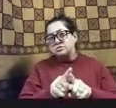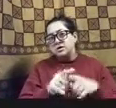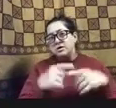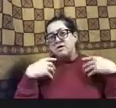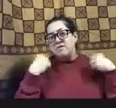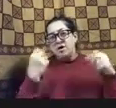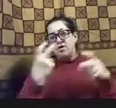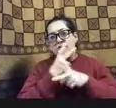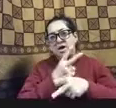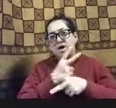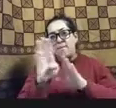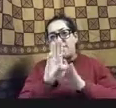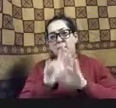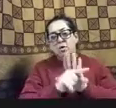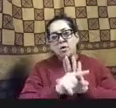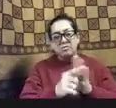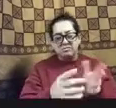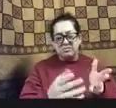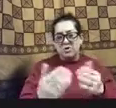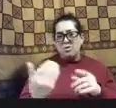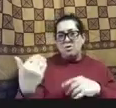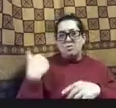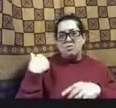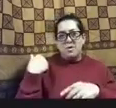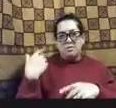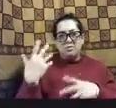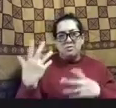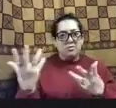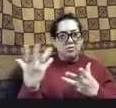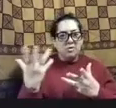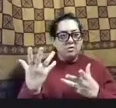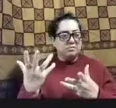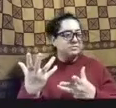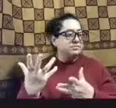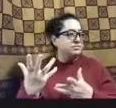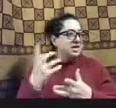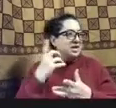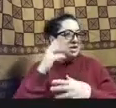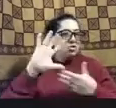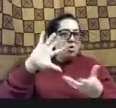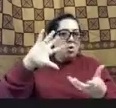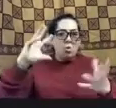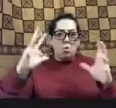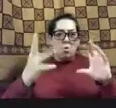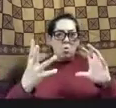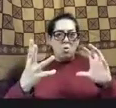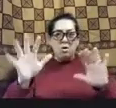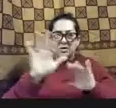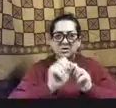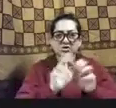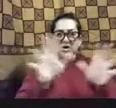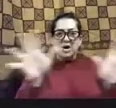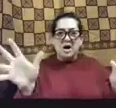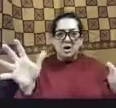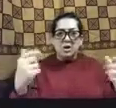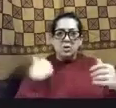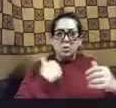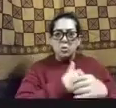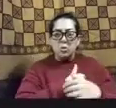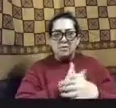healthcare background. And what it kind of reminds me of is that, you know, I think the world in general, we've gotten ourselves